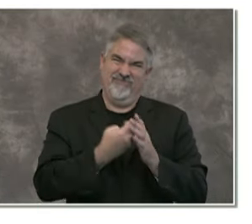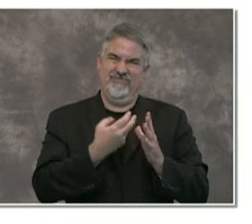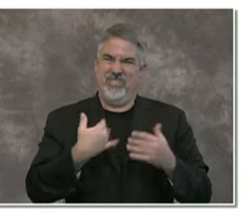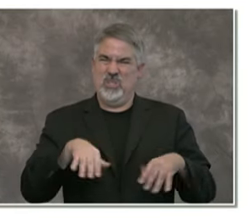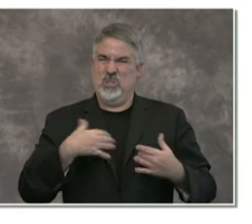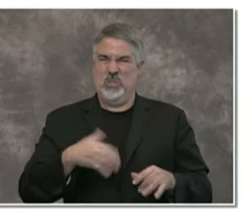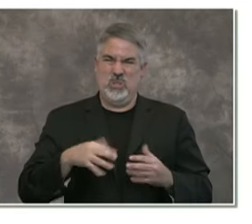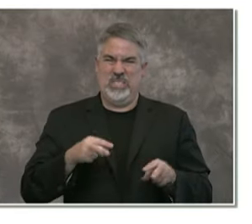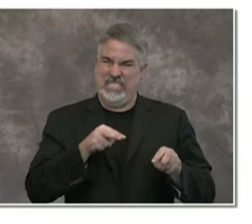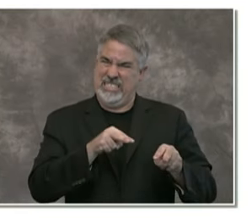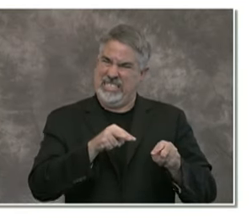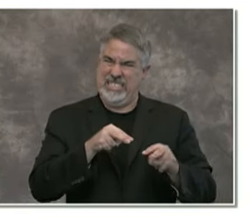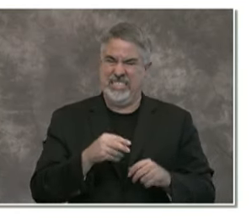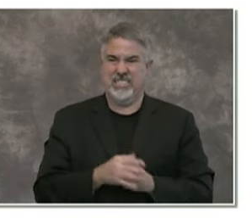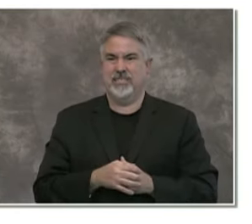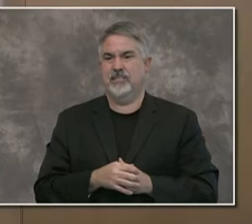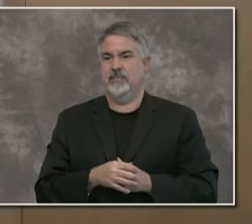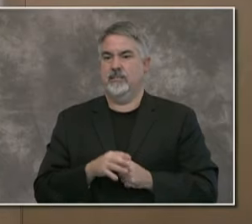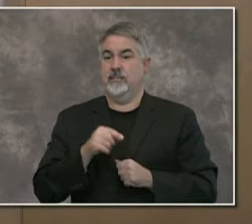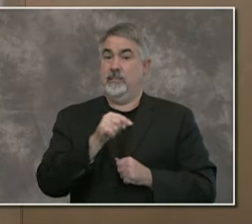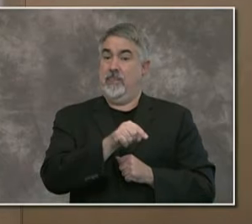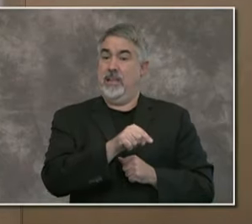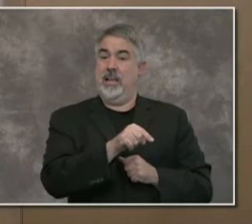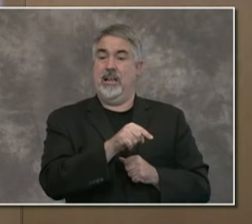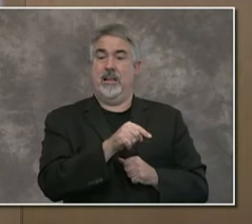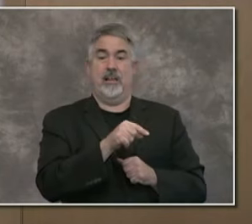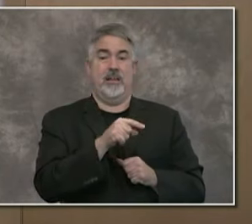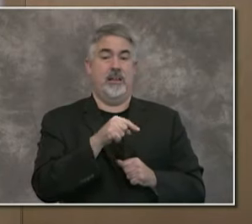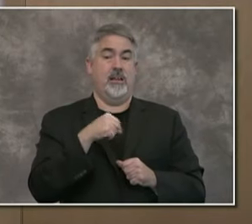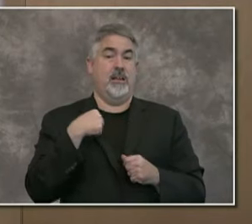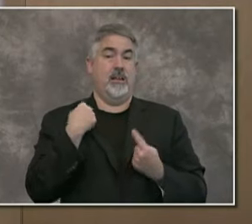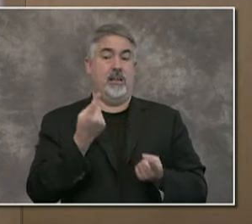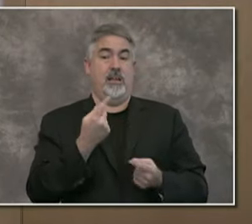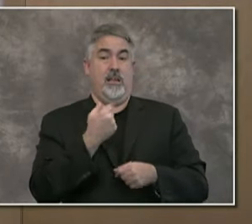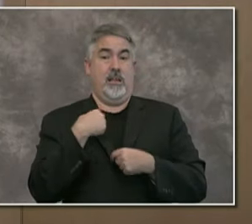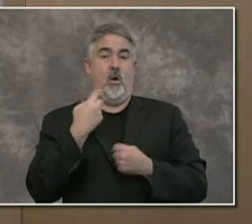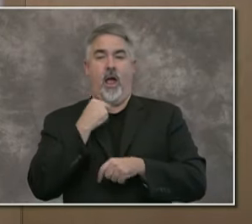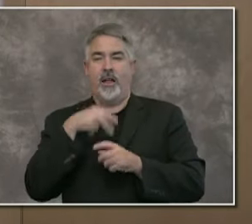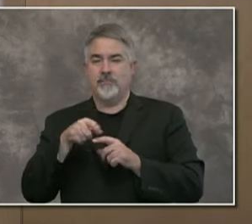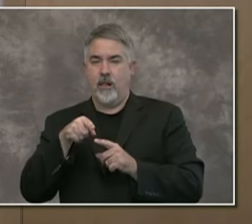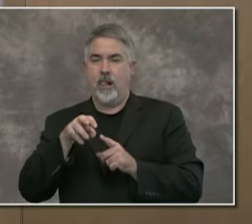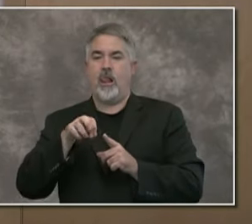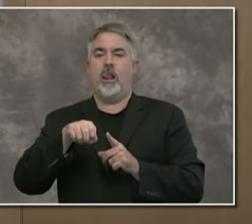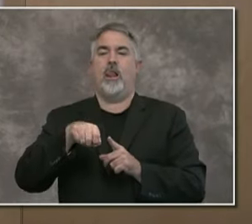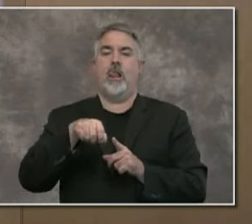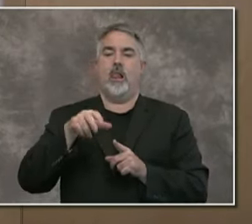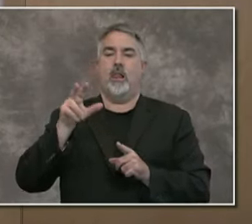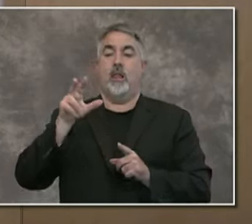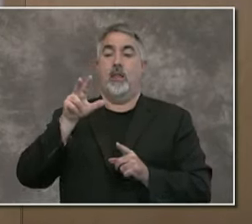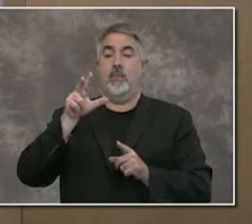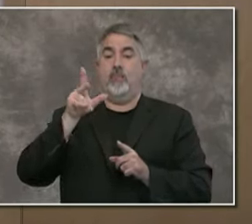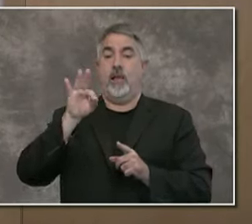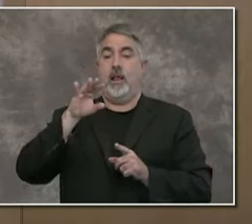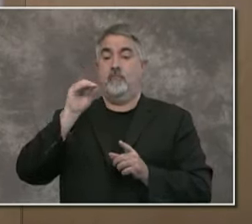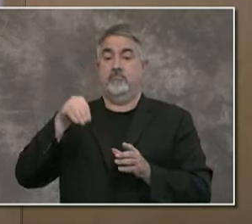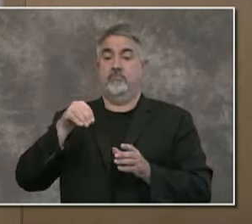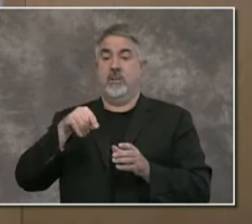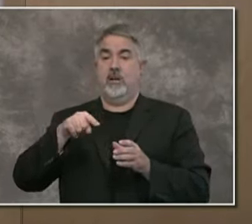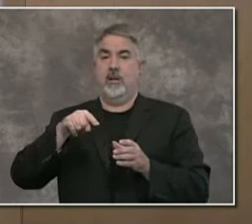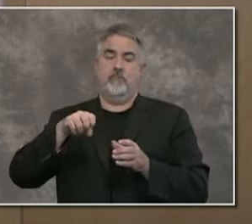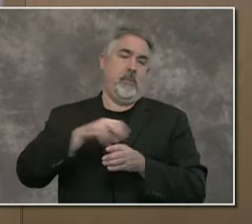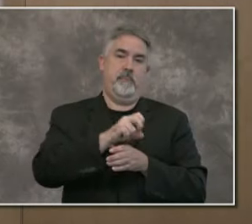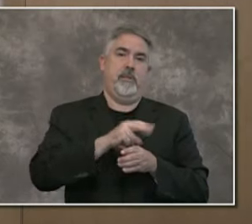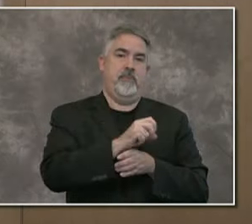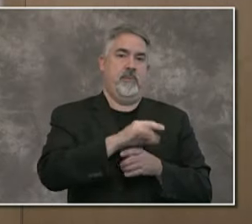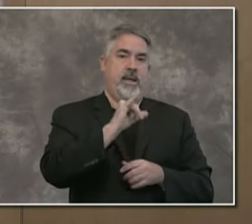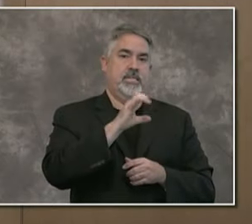number is a subset of those that are hospitalized, and actually is 39% of the total number of those